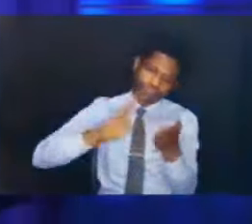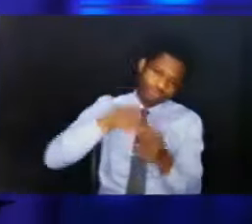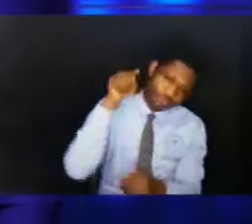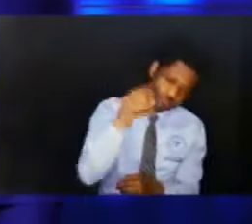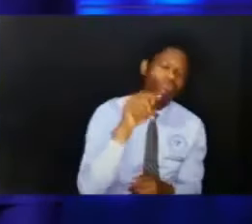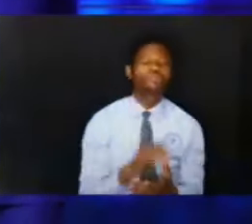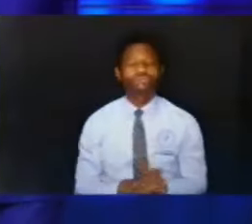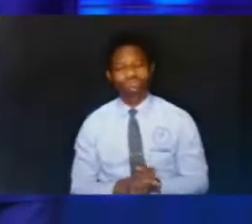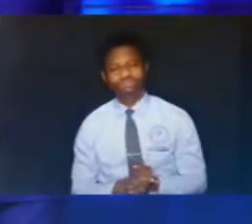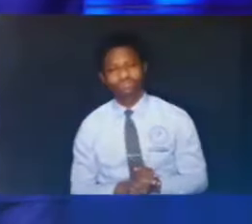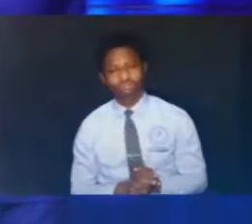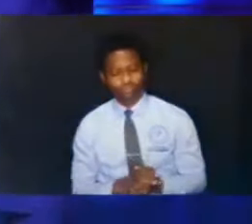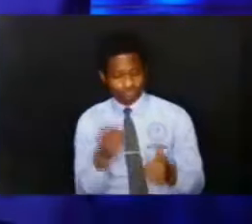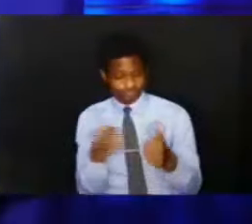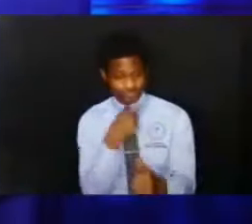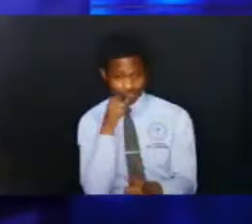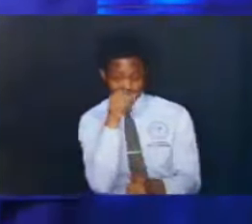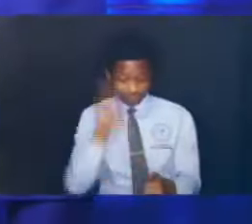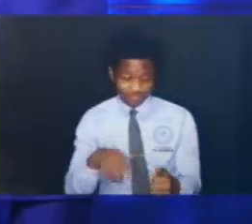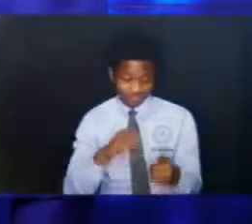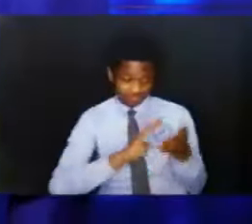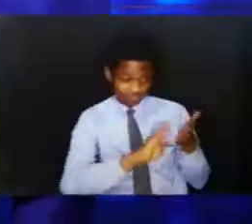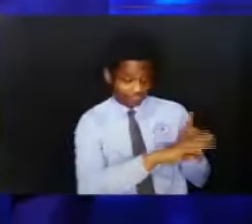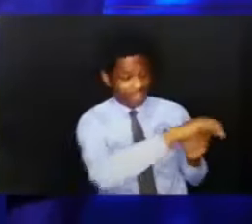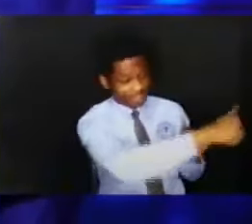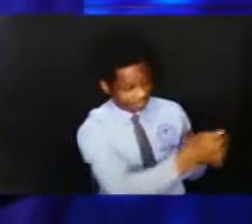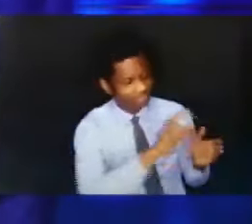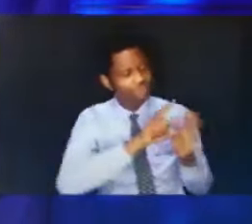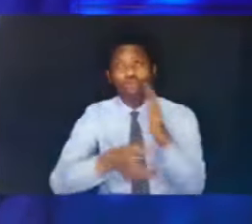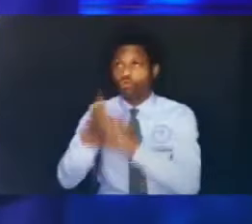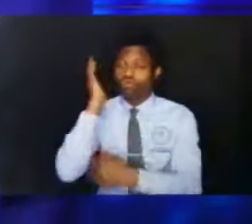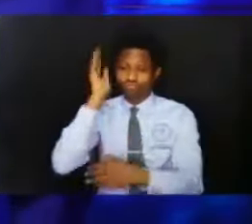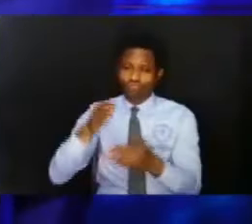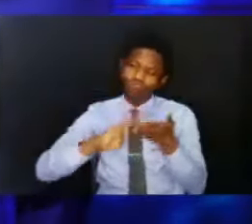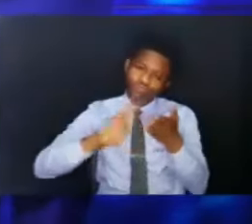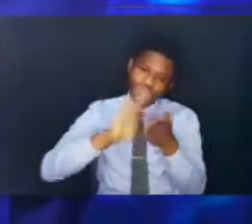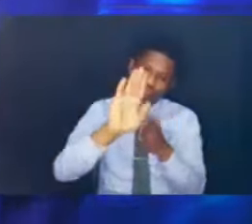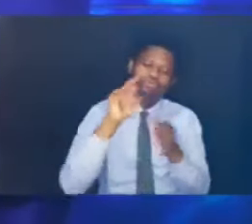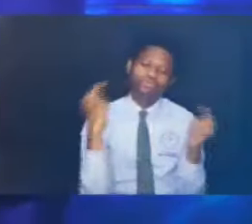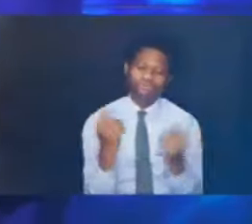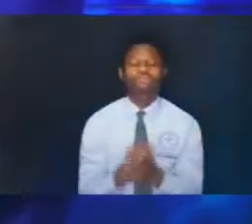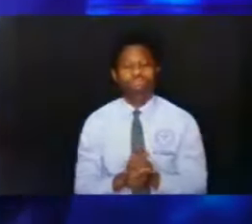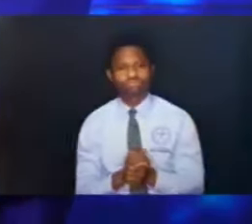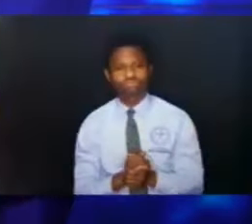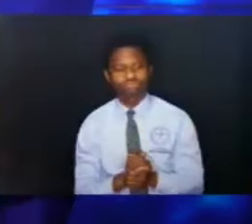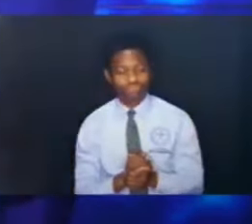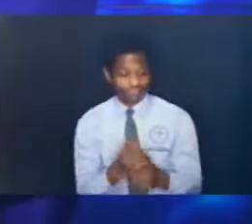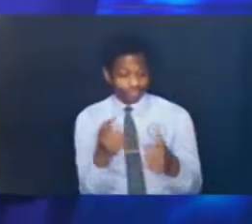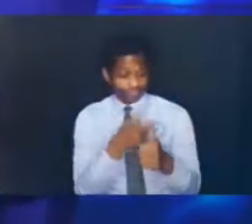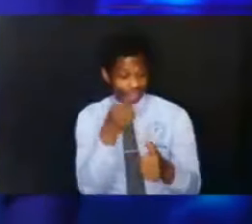your sins. You cannot be right with God until you are right